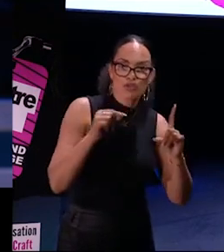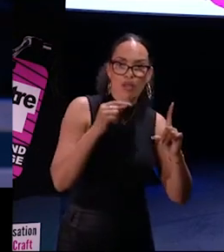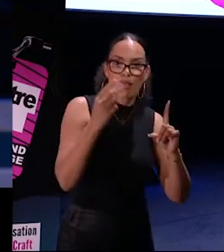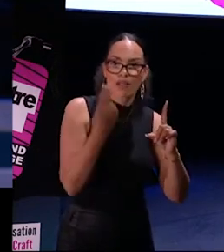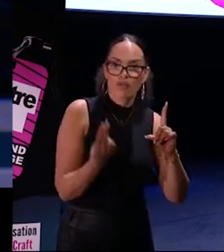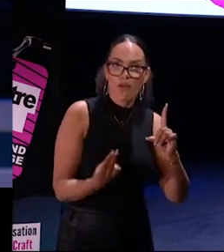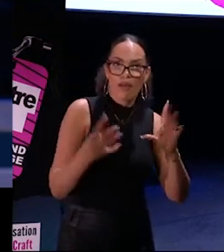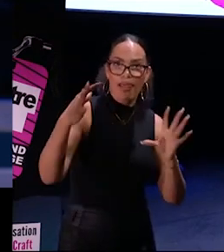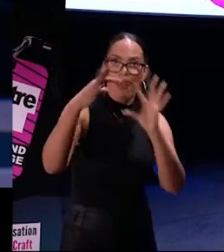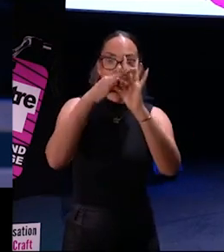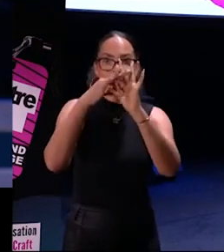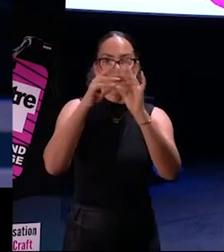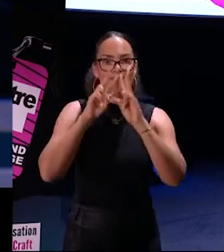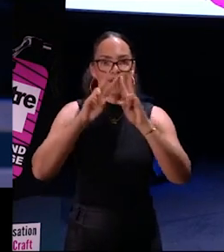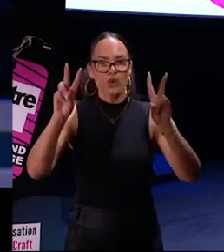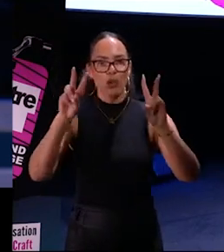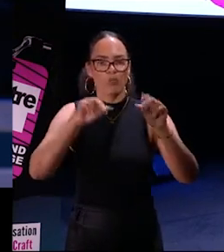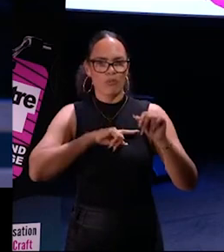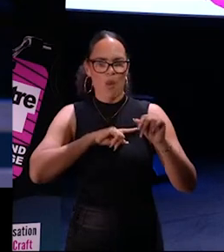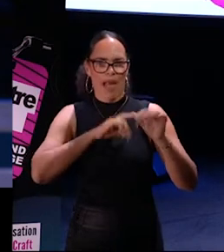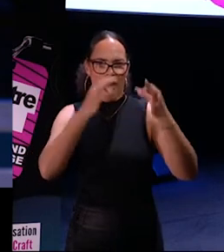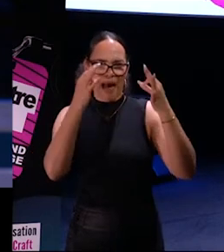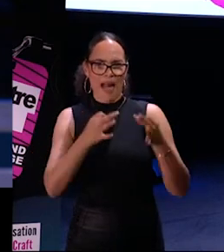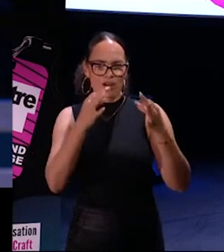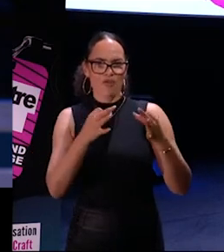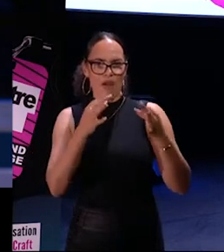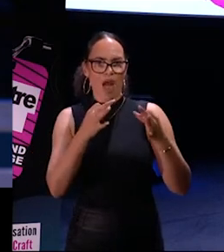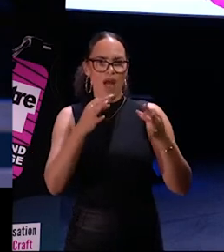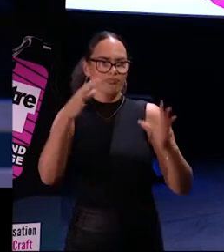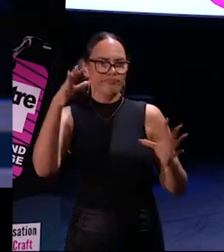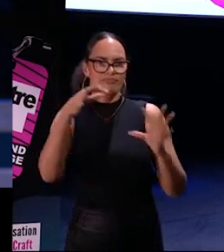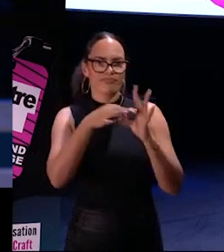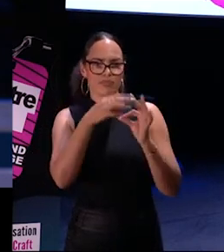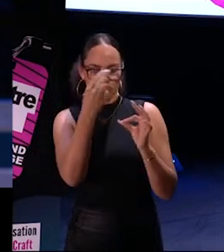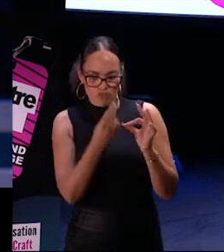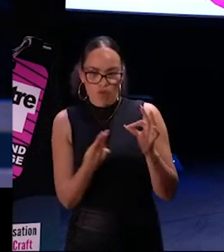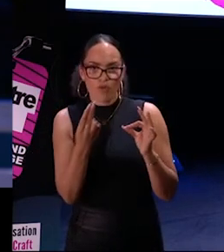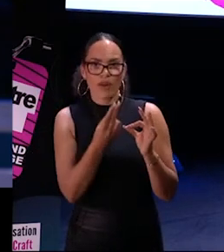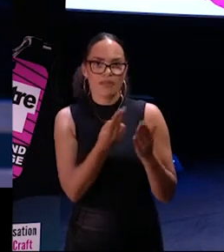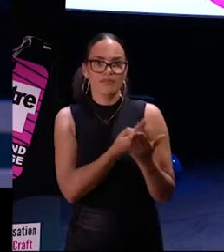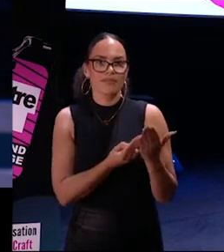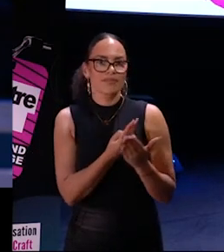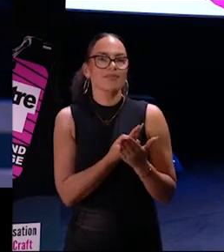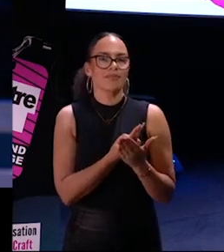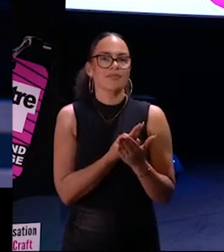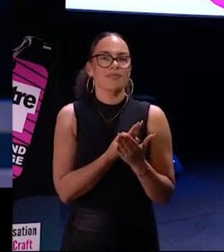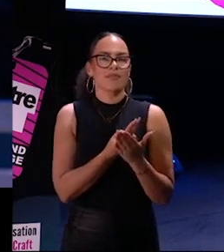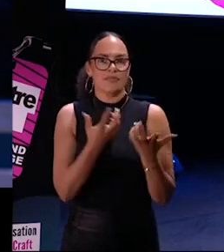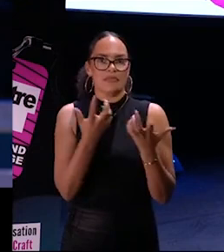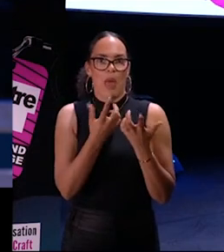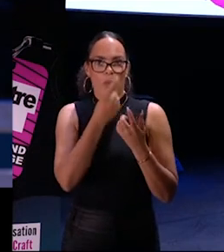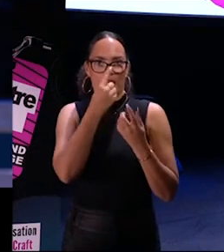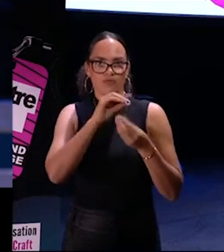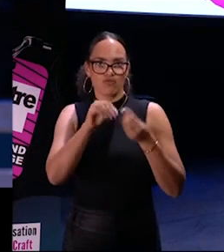visualization, because actually the more accurately we have rendered drawings, the more accurately we can actually do lighting visualization